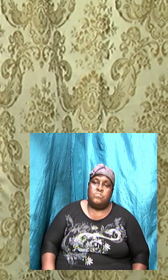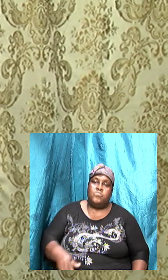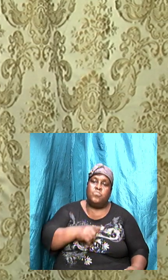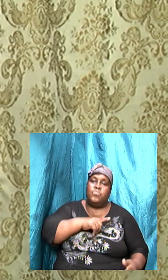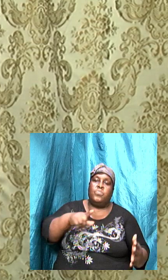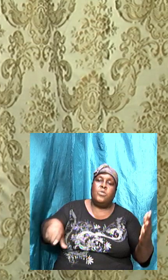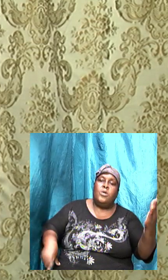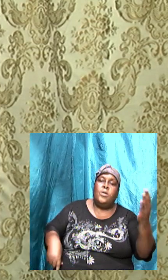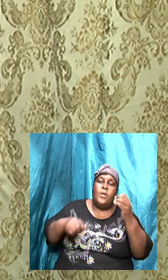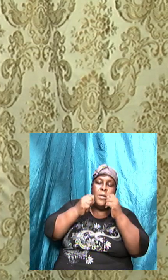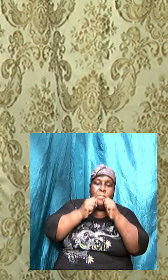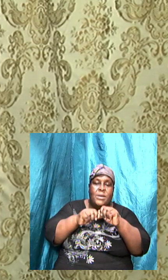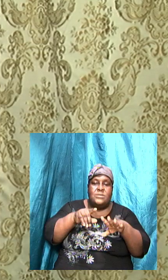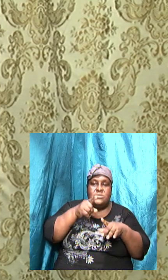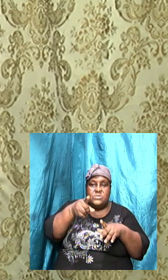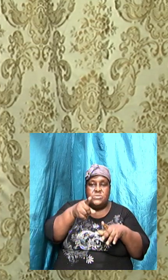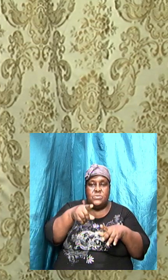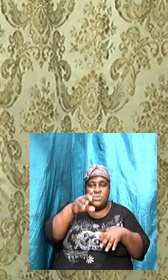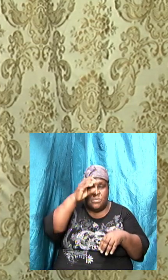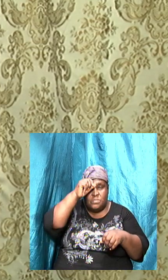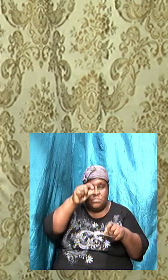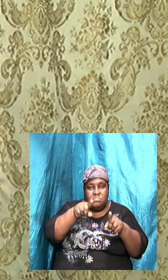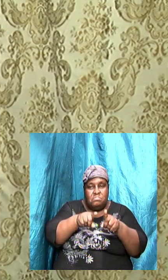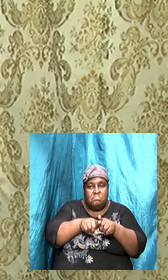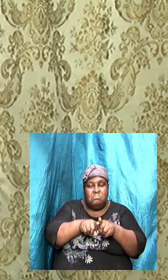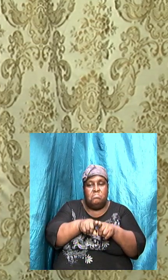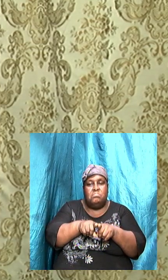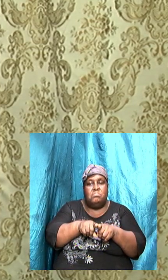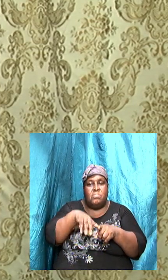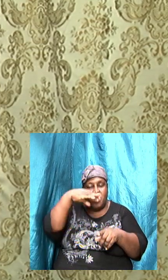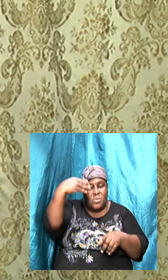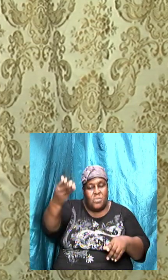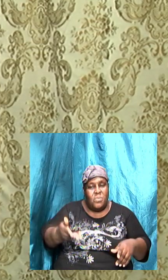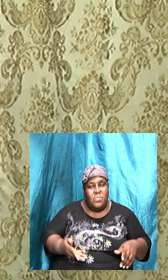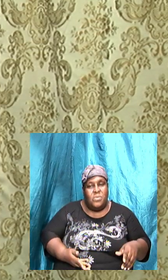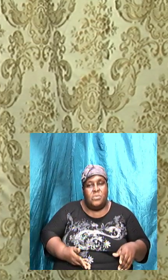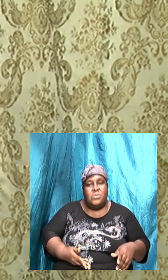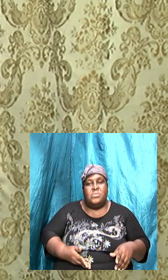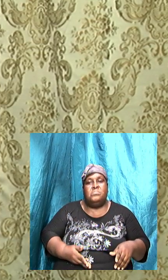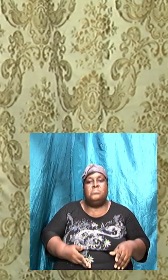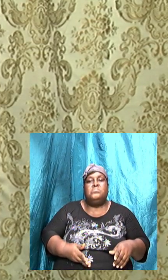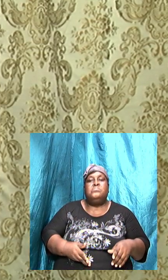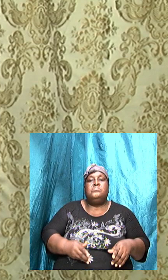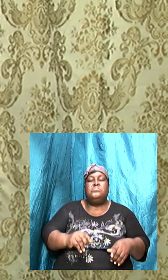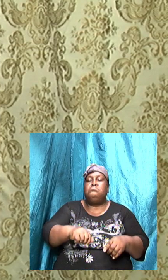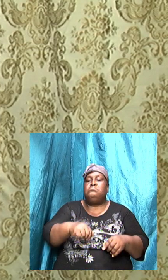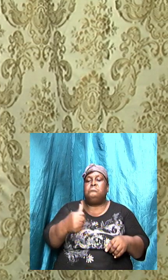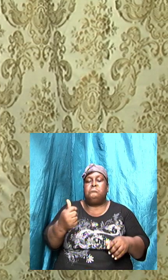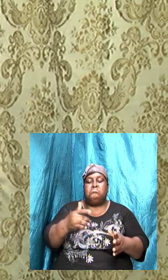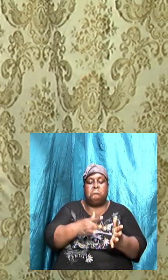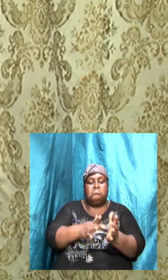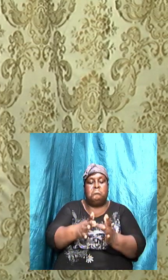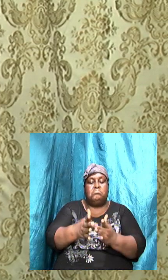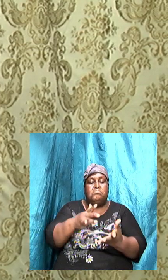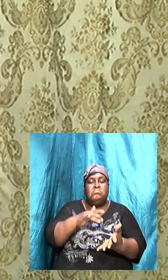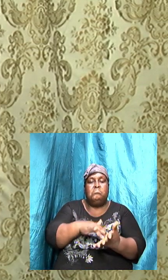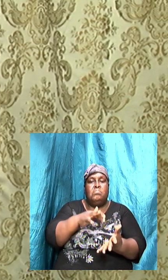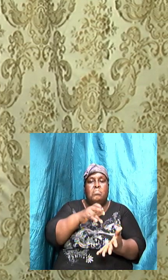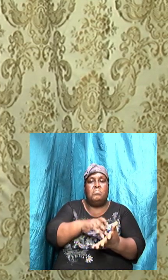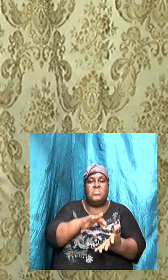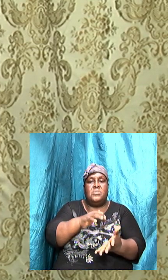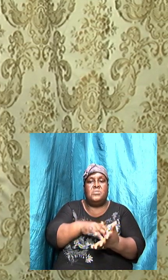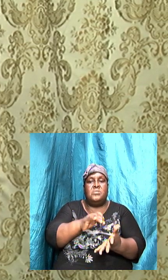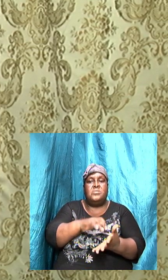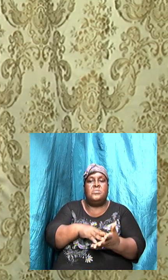The Lord bless you, brethren, beloved. Welcome to another in our Bible study series.